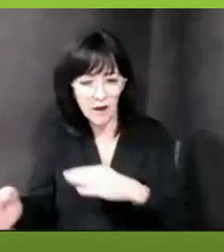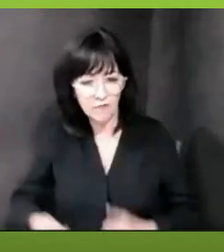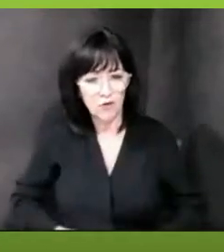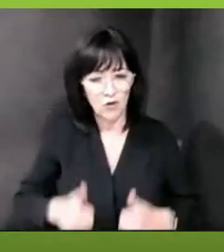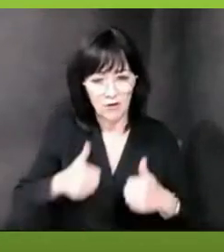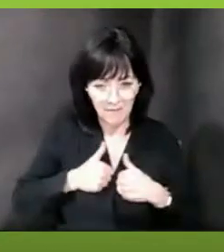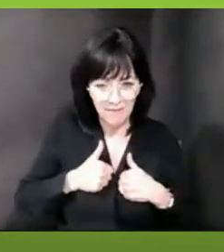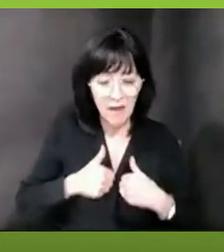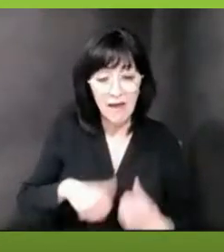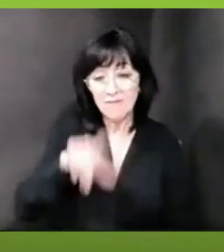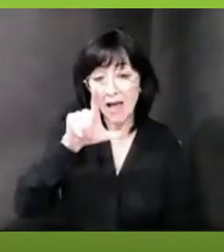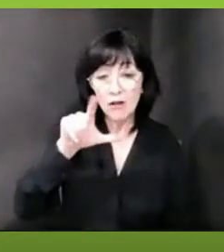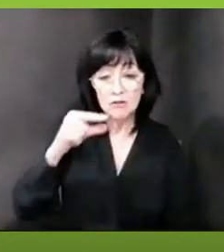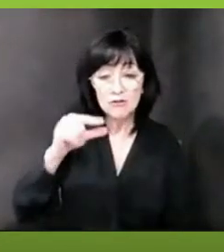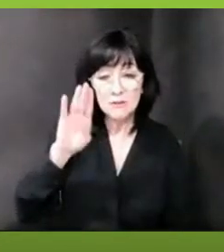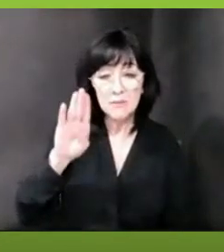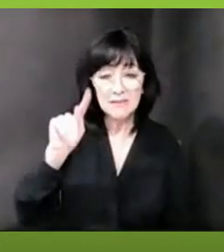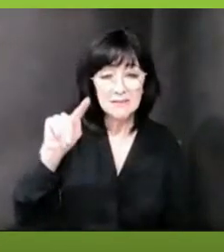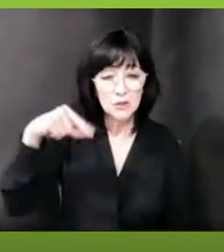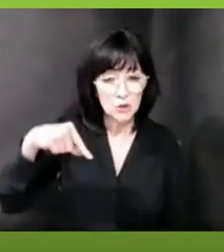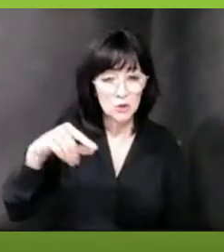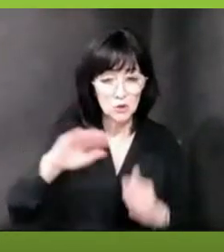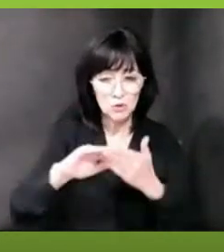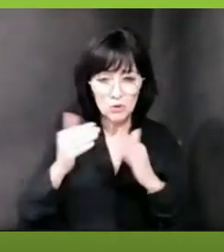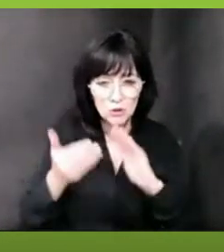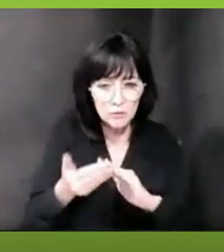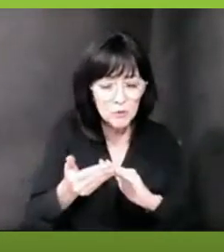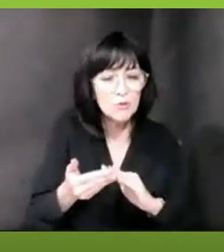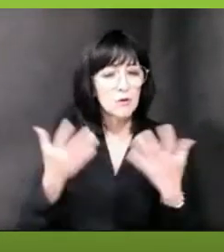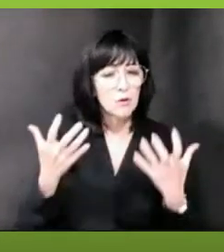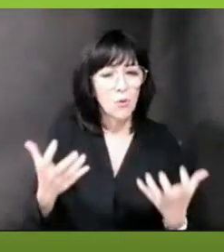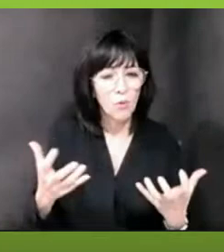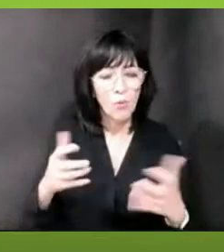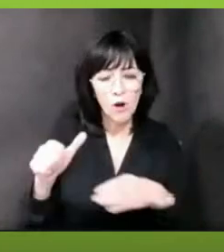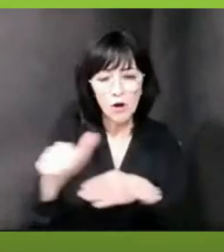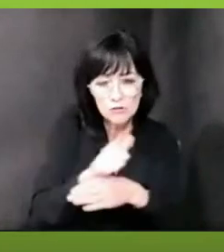what paths can be taken after high school, whether that be more schooling or something more